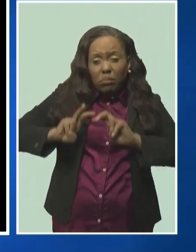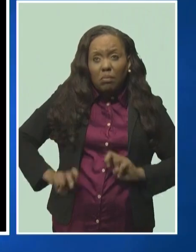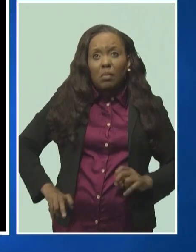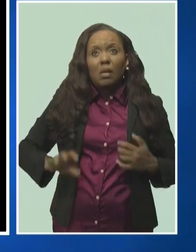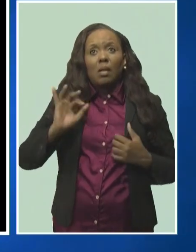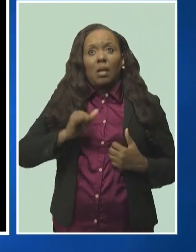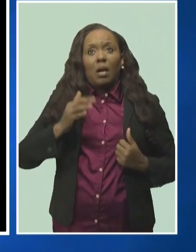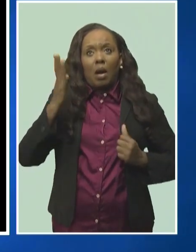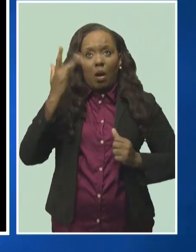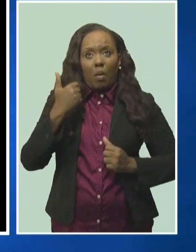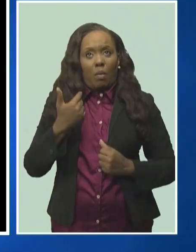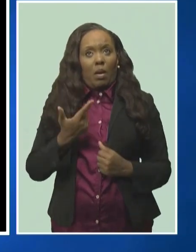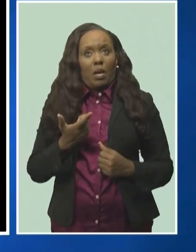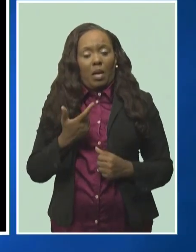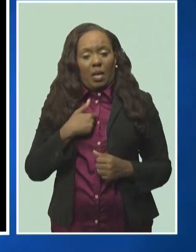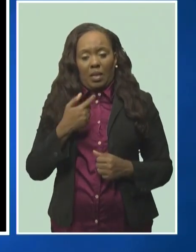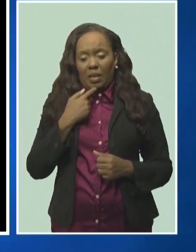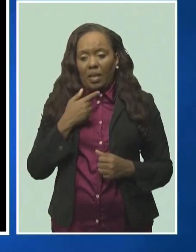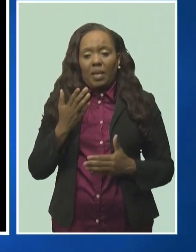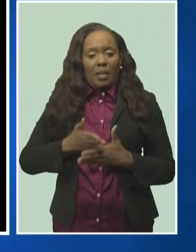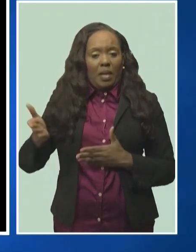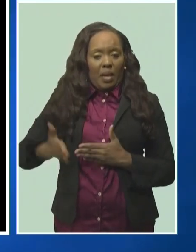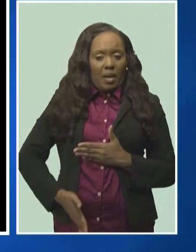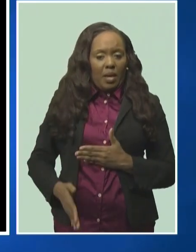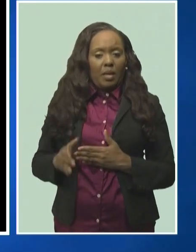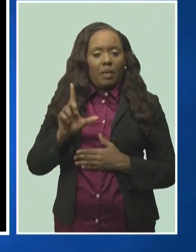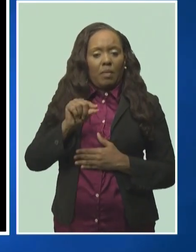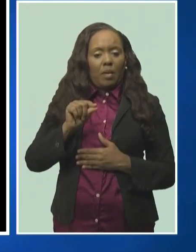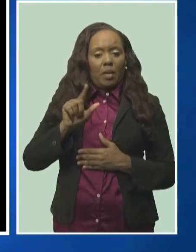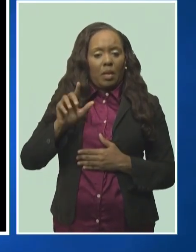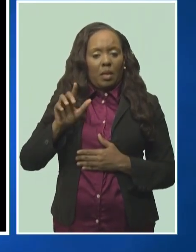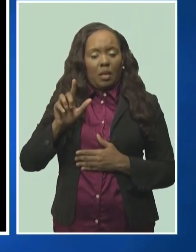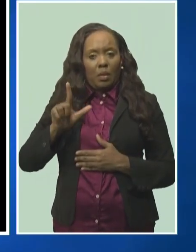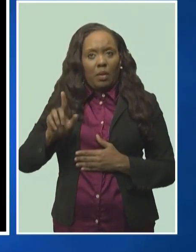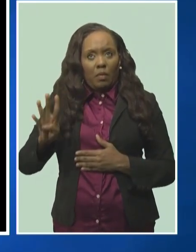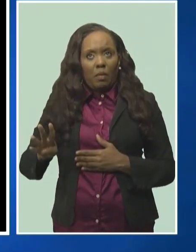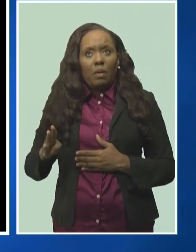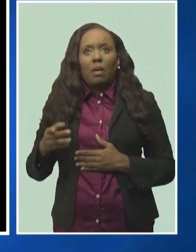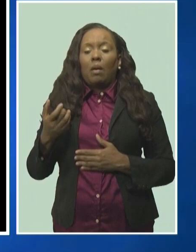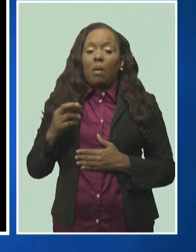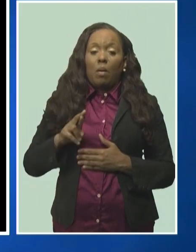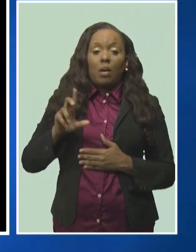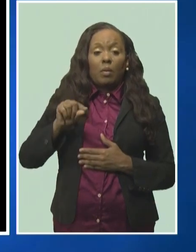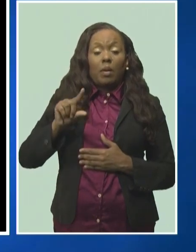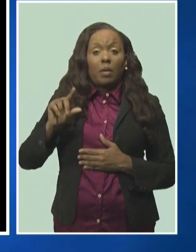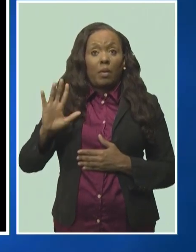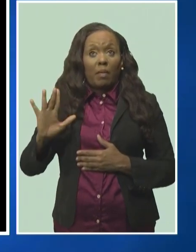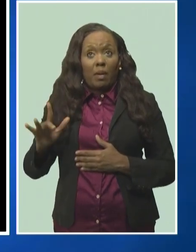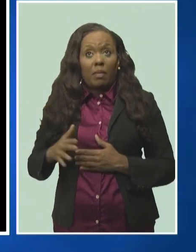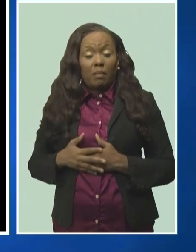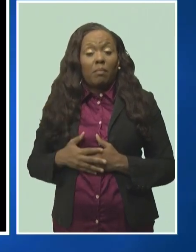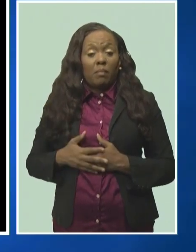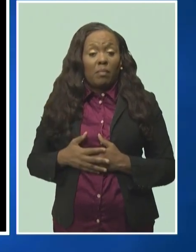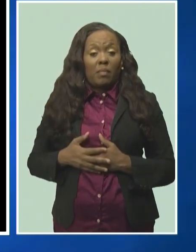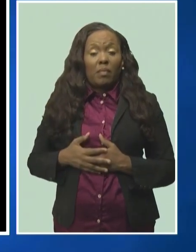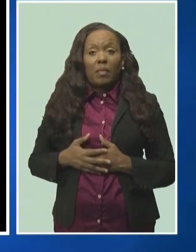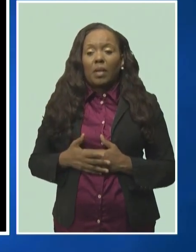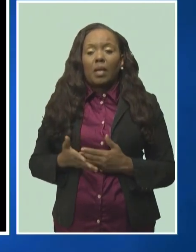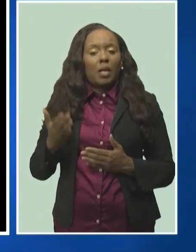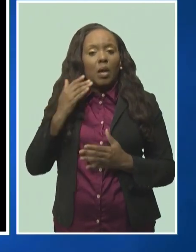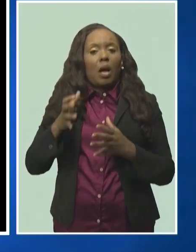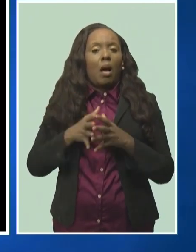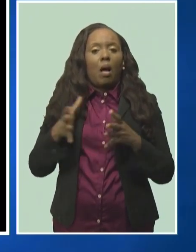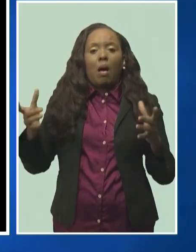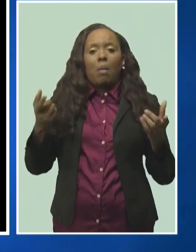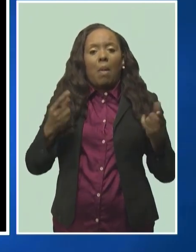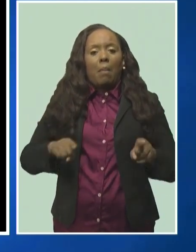my money, and I say end of 2024, early 2025. There are other matters before them right now. Huh? There's the matter with Ukraine. There are a lot of other